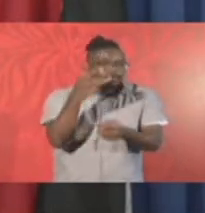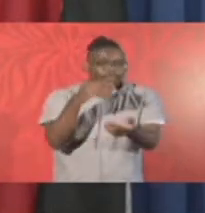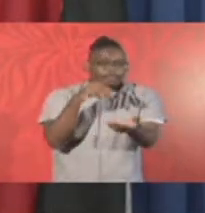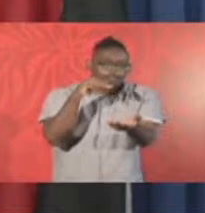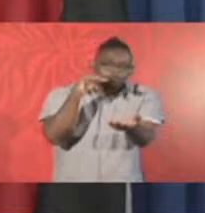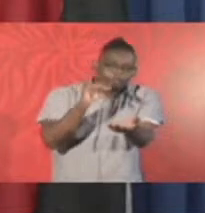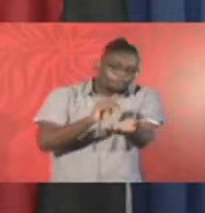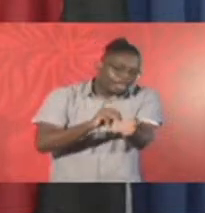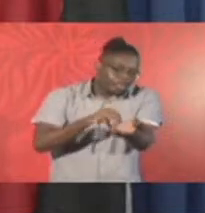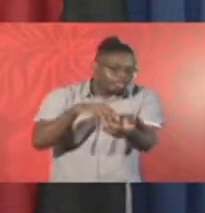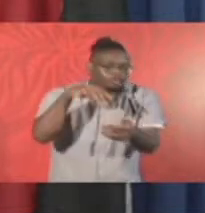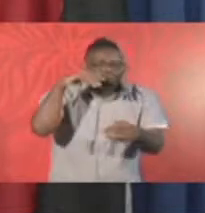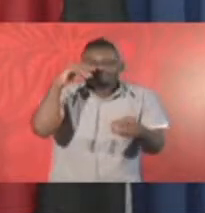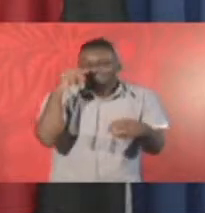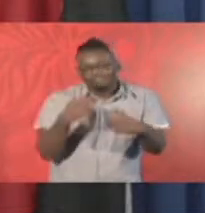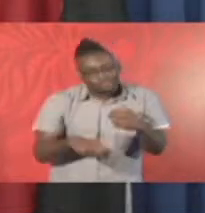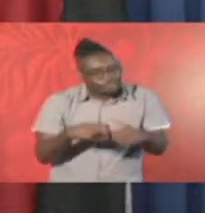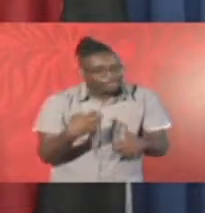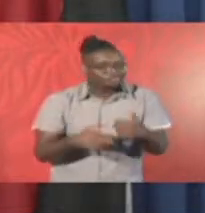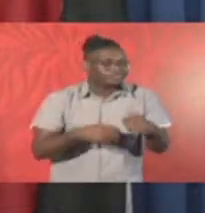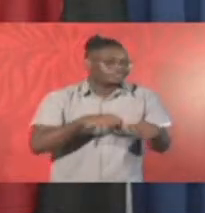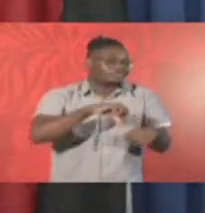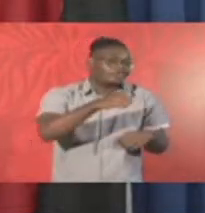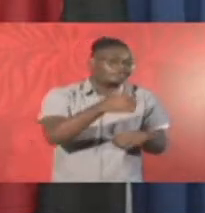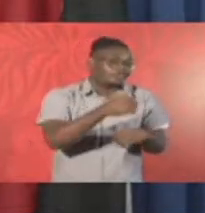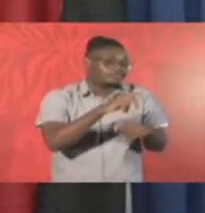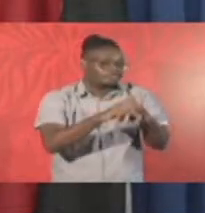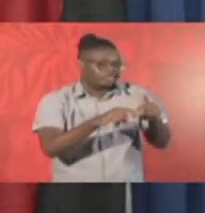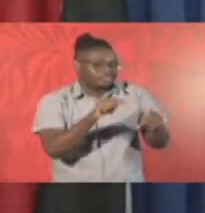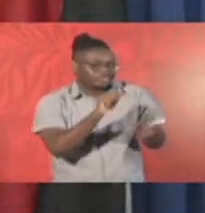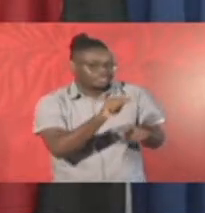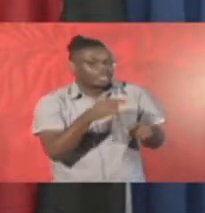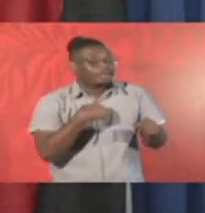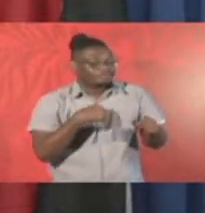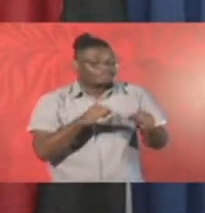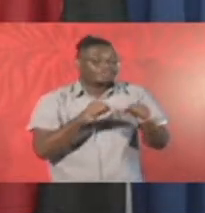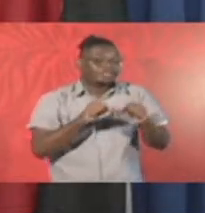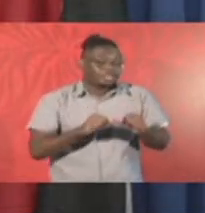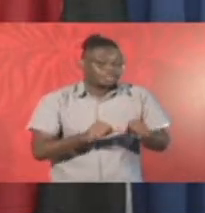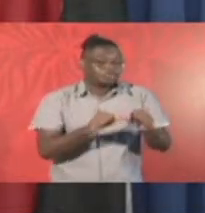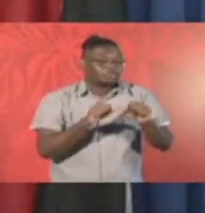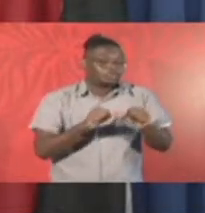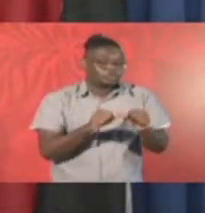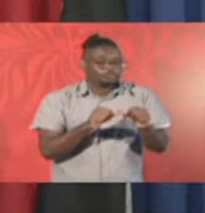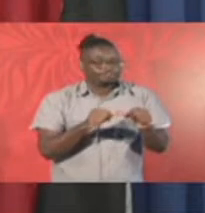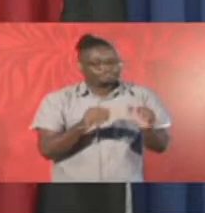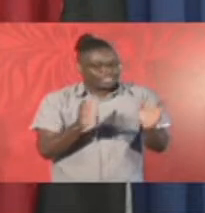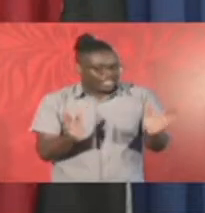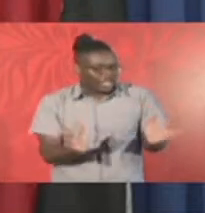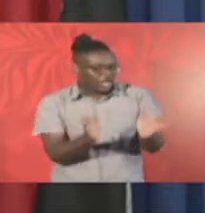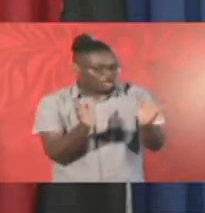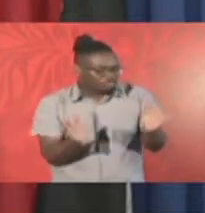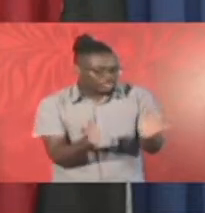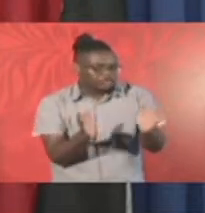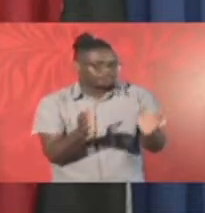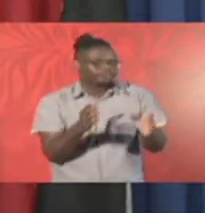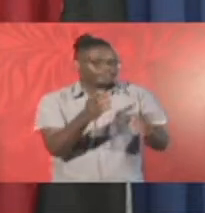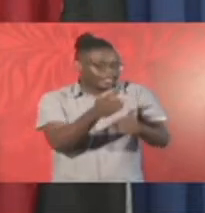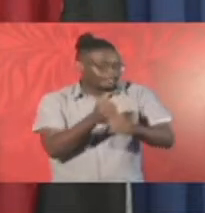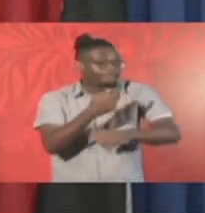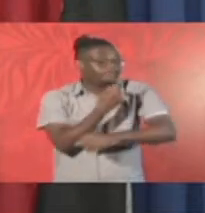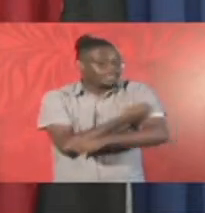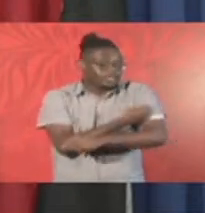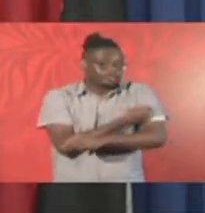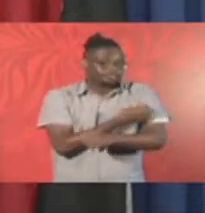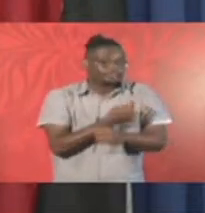the other people, we will still be exhorting you to get vaccinated so that the population of Trinidad